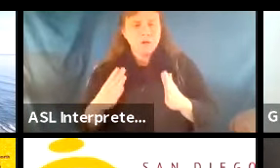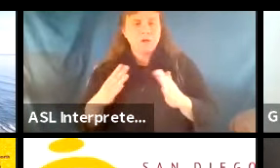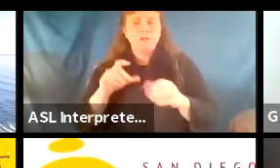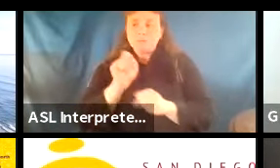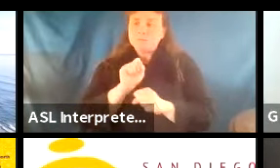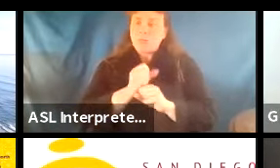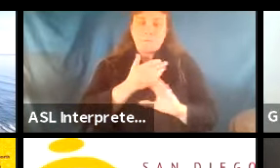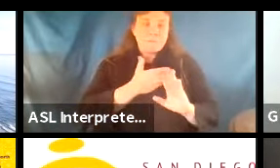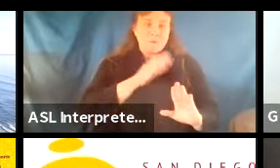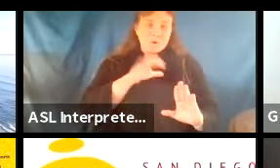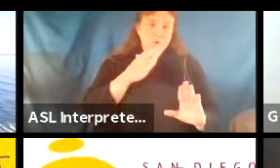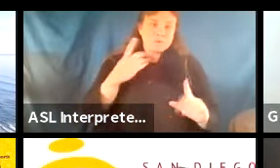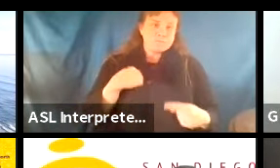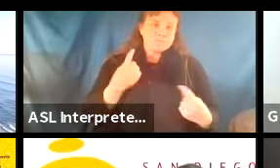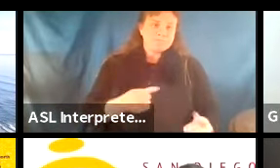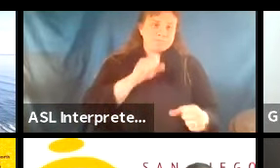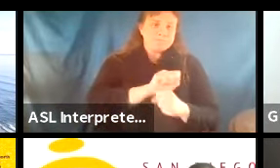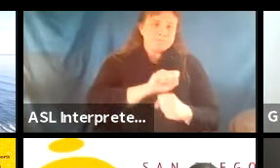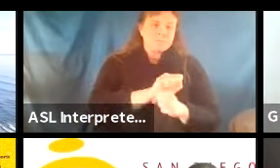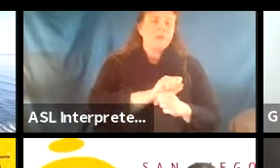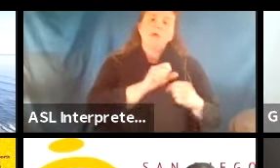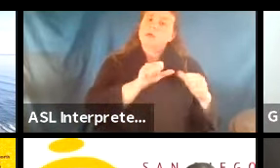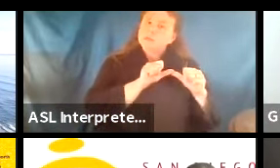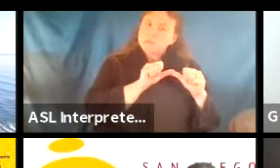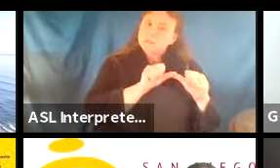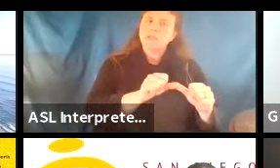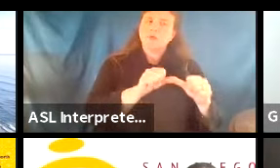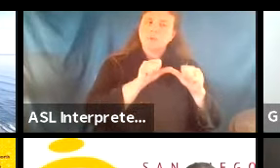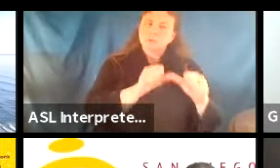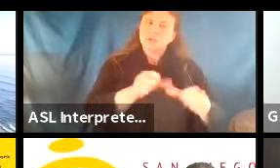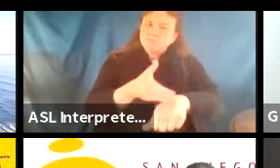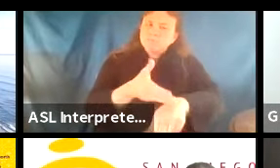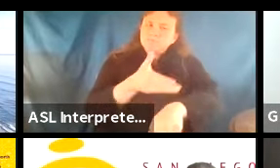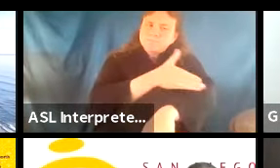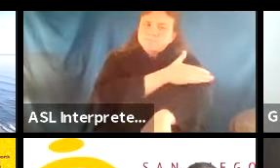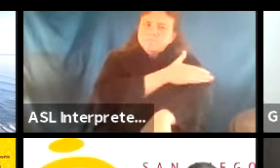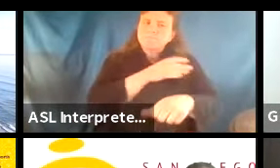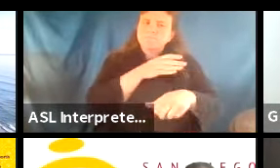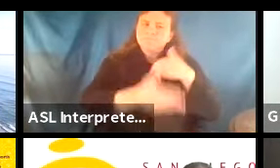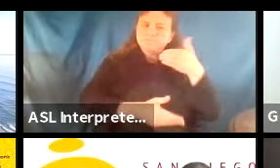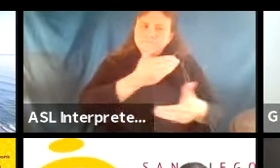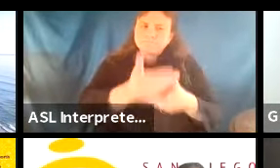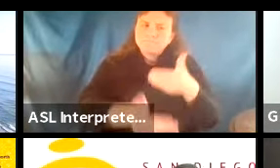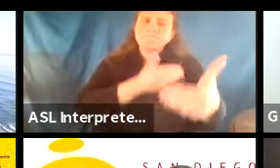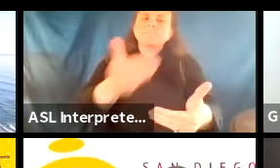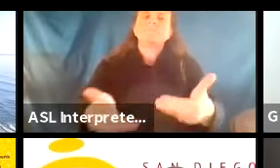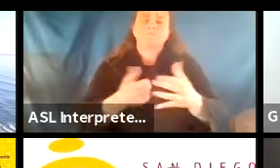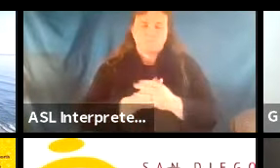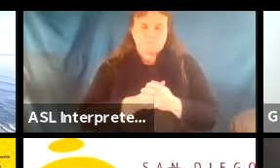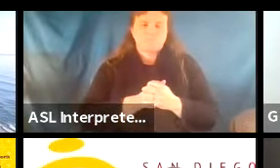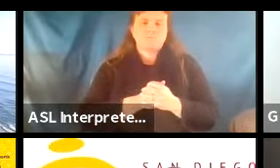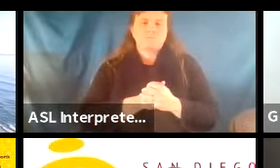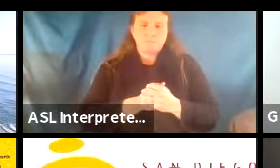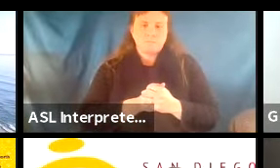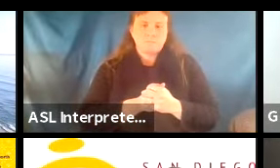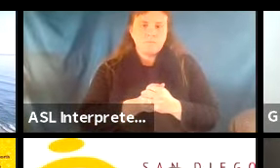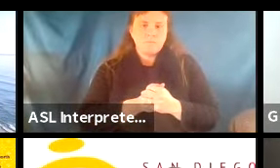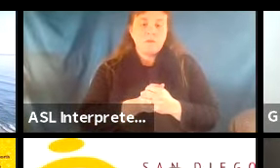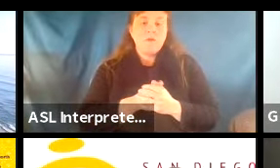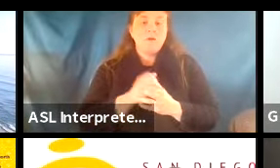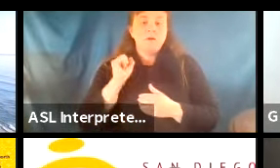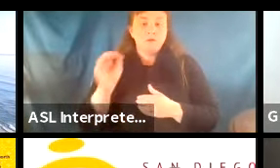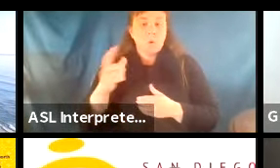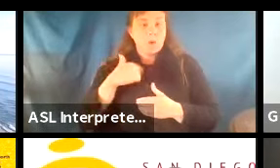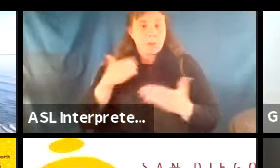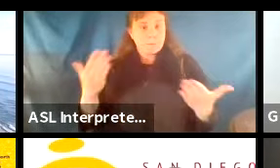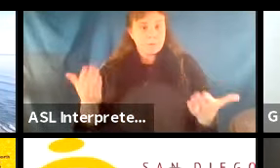Christmas, that we're building on that and moving forward to make sure that we can continue the momentum that I know many of you see. So I'm